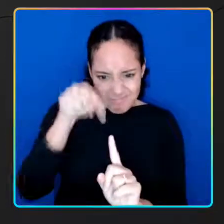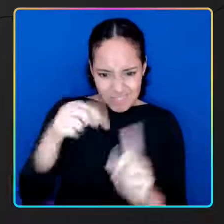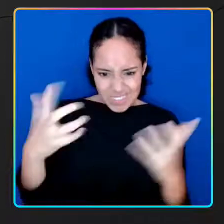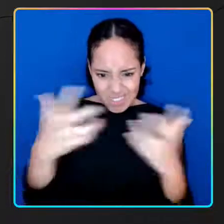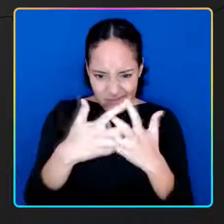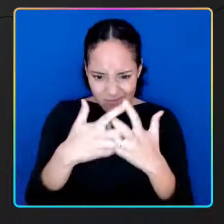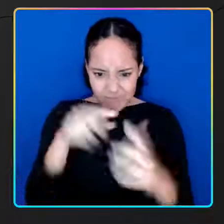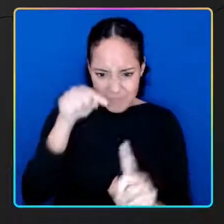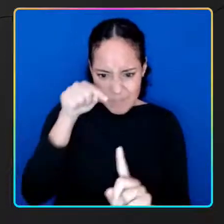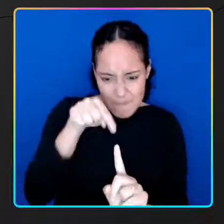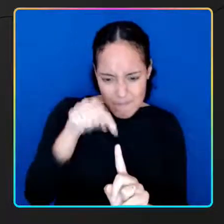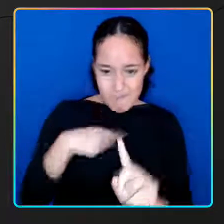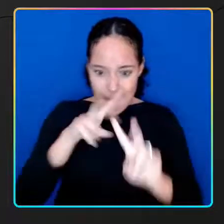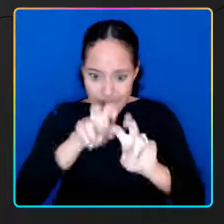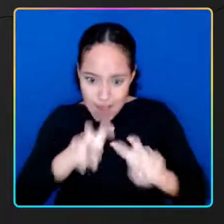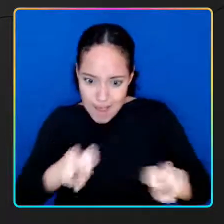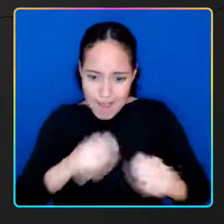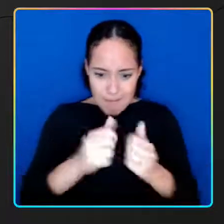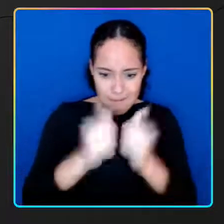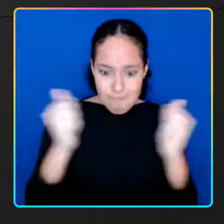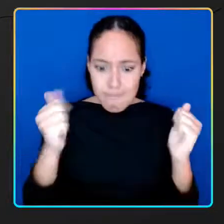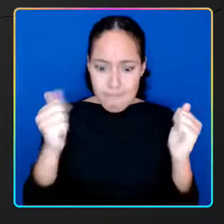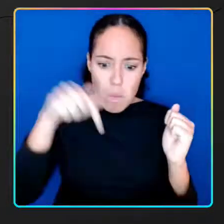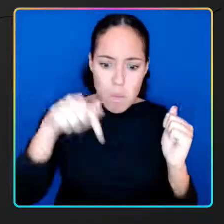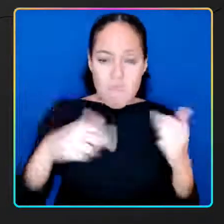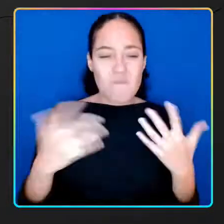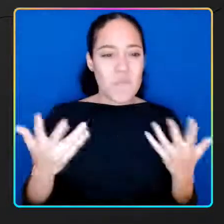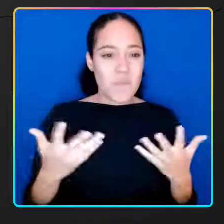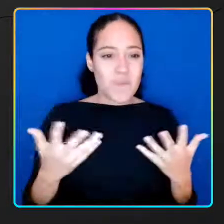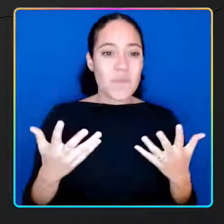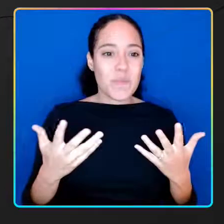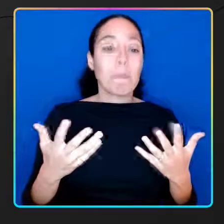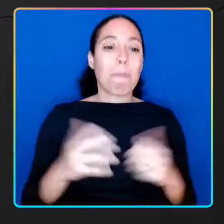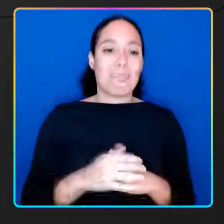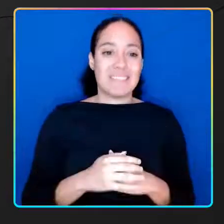And then Microsoft hired me back, which was wonderful.